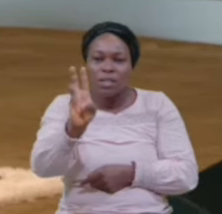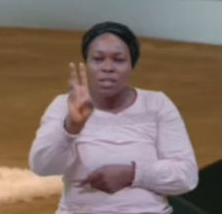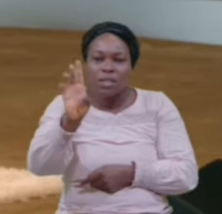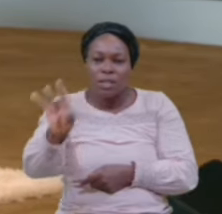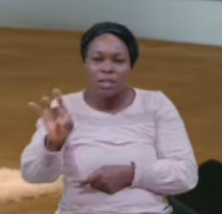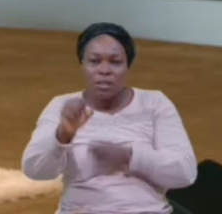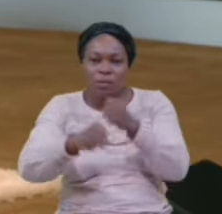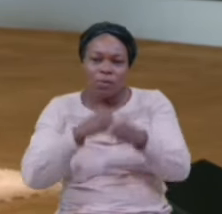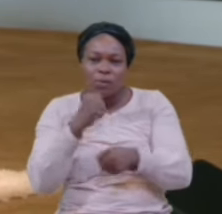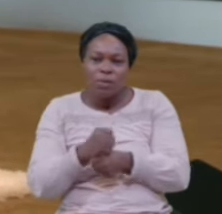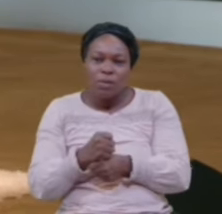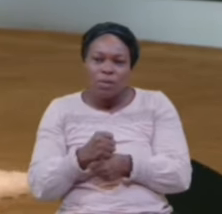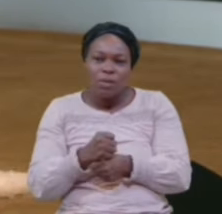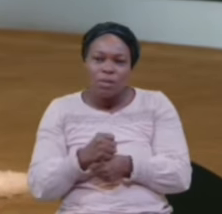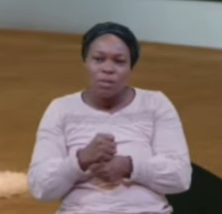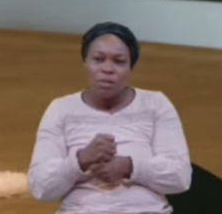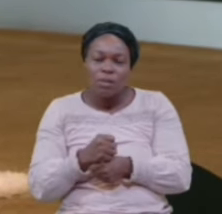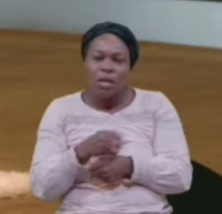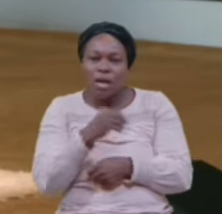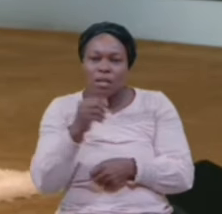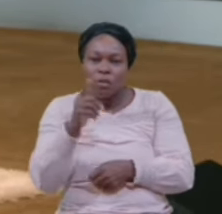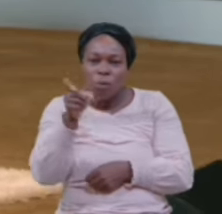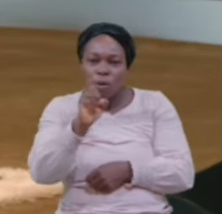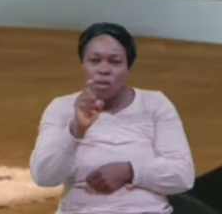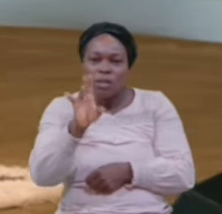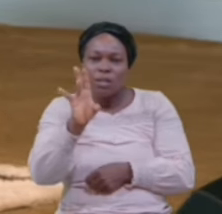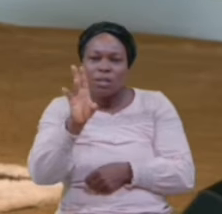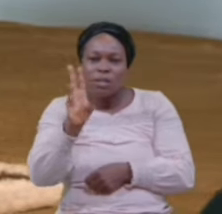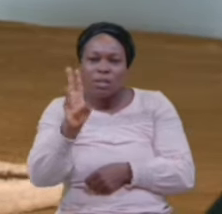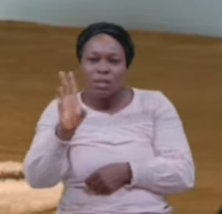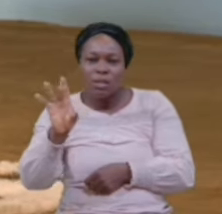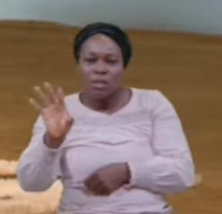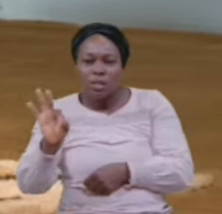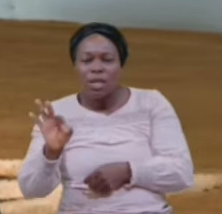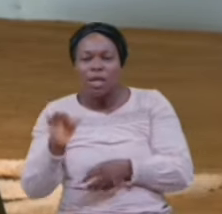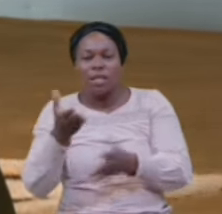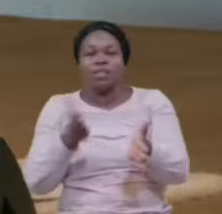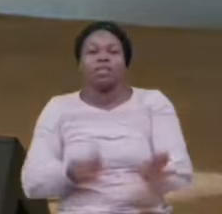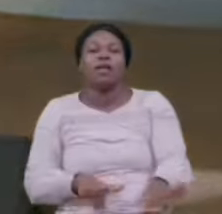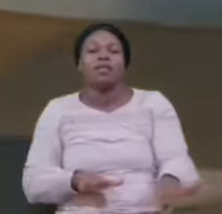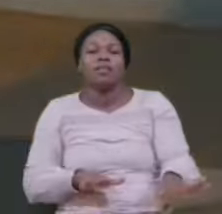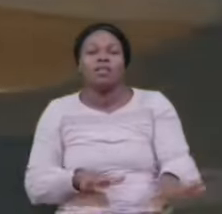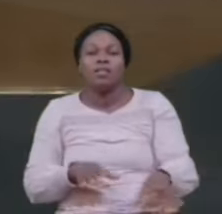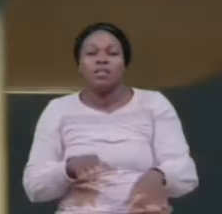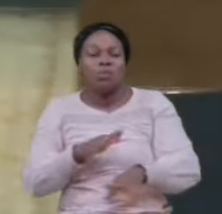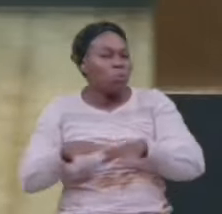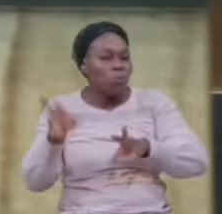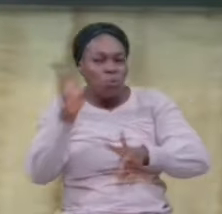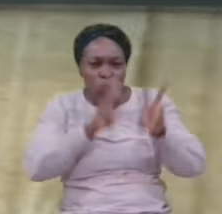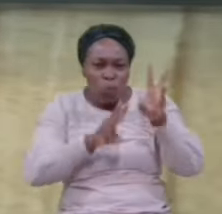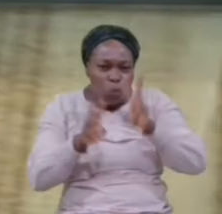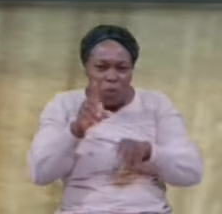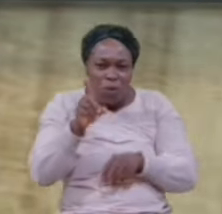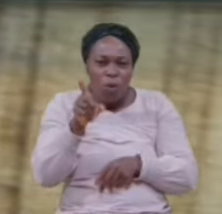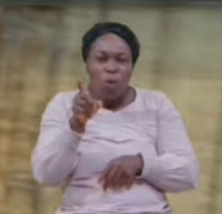169, he died. So don't worry about 120, 130, 140, 141,